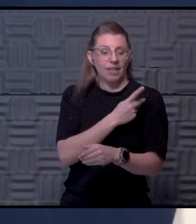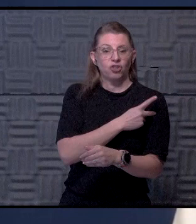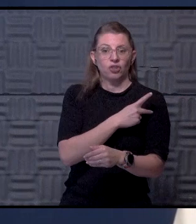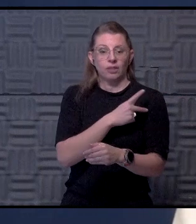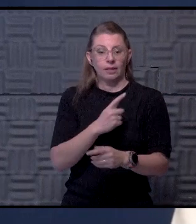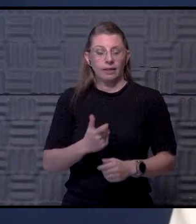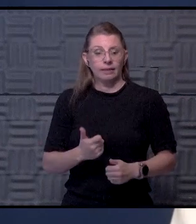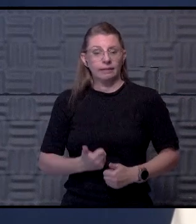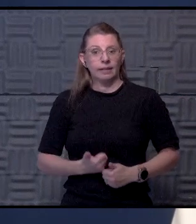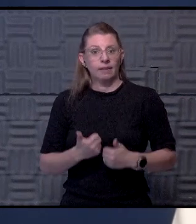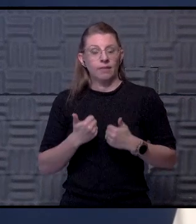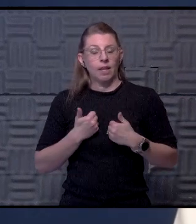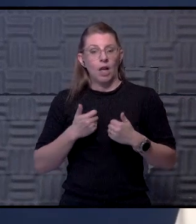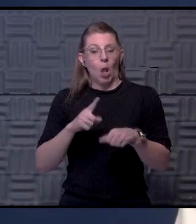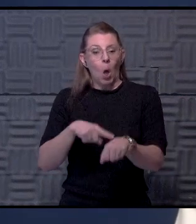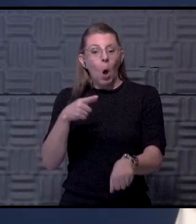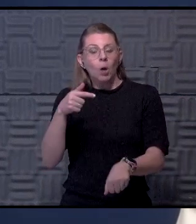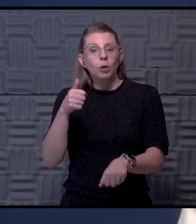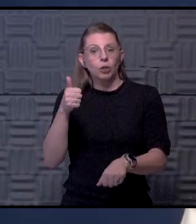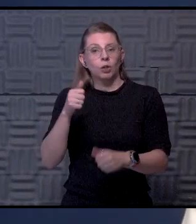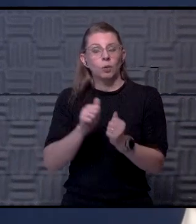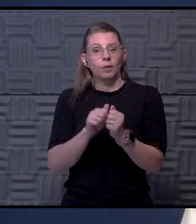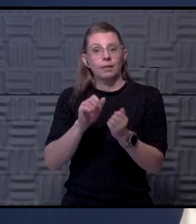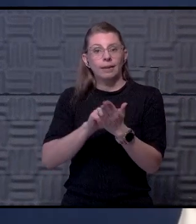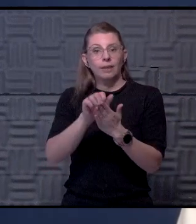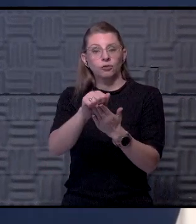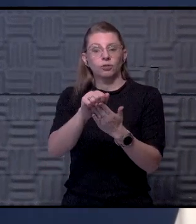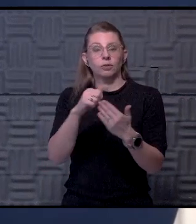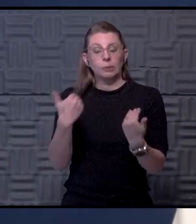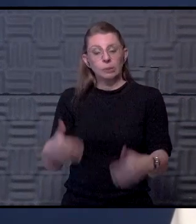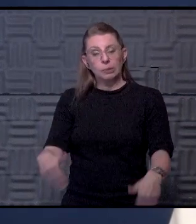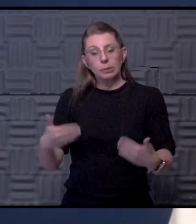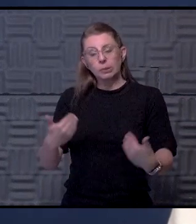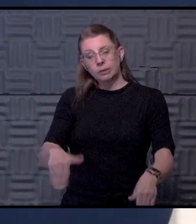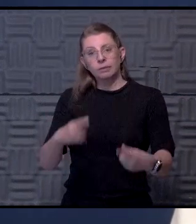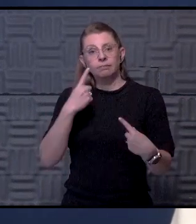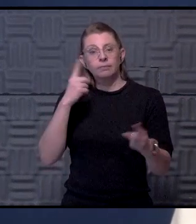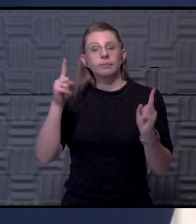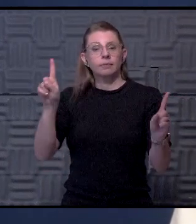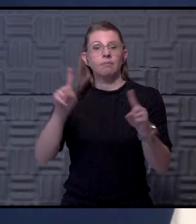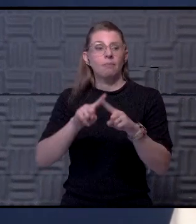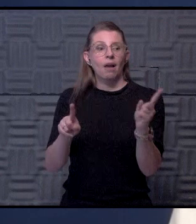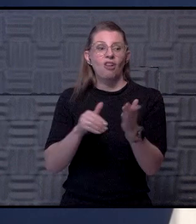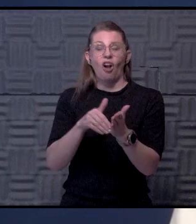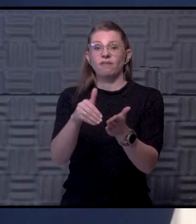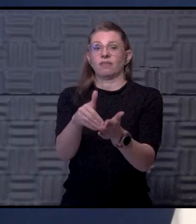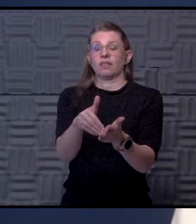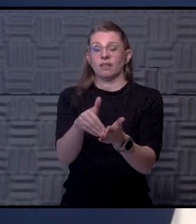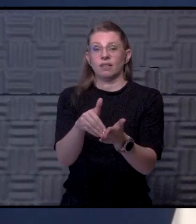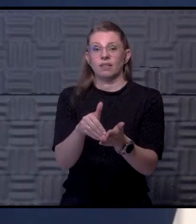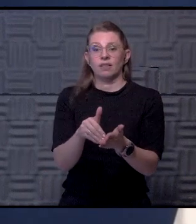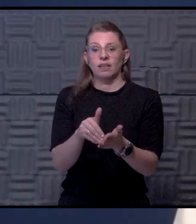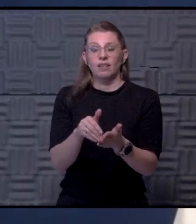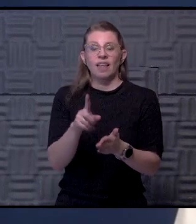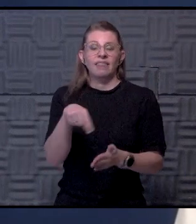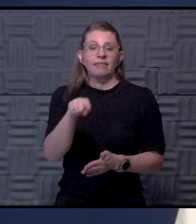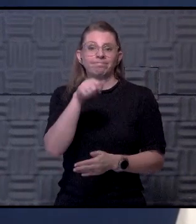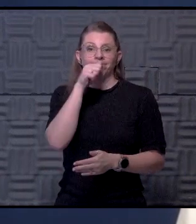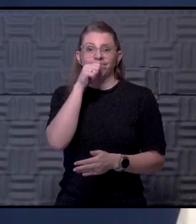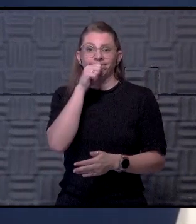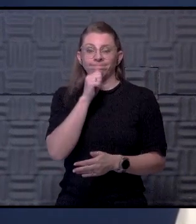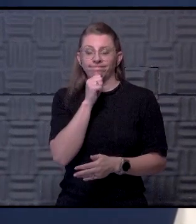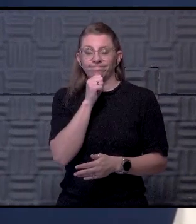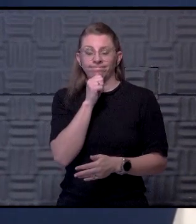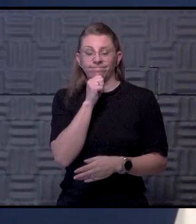longer with cancer, which is phenomenal. One of our biggest accomplishments, but a lot of times that they suffer the consequences